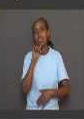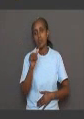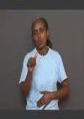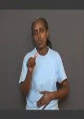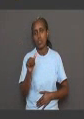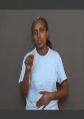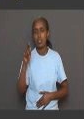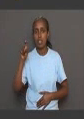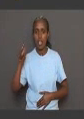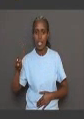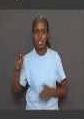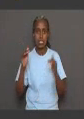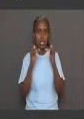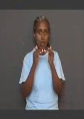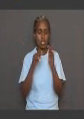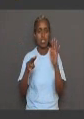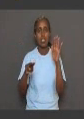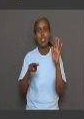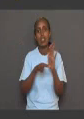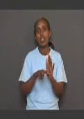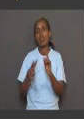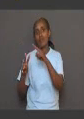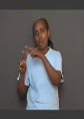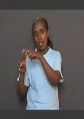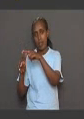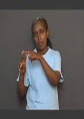at x equals negative pi,